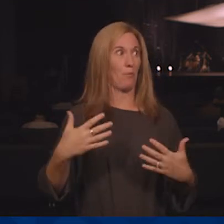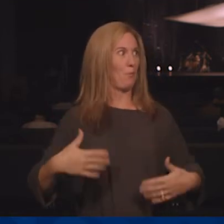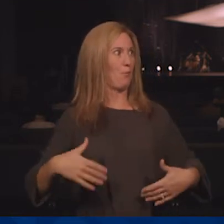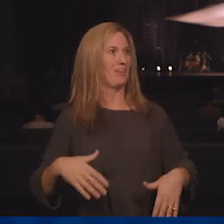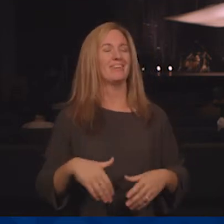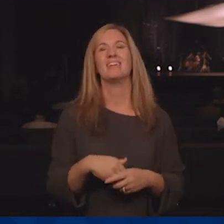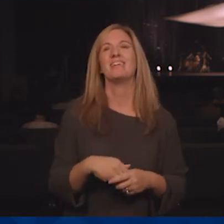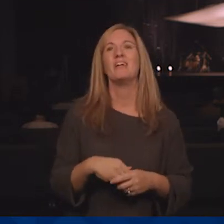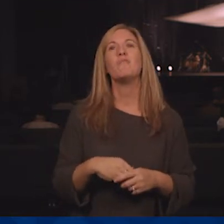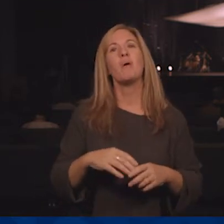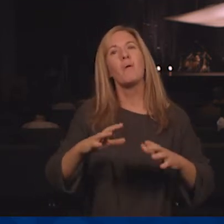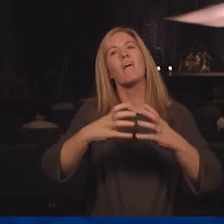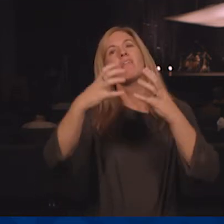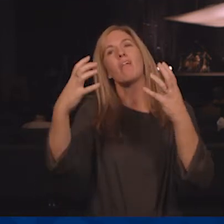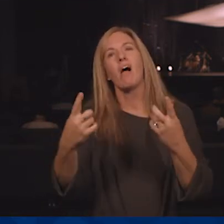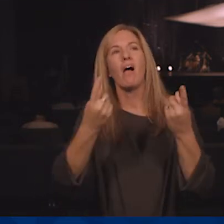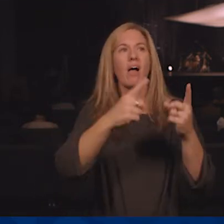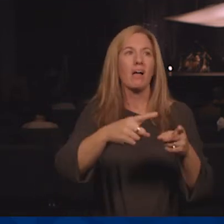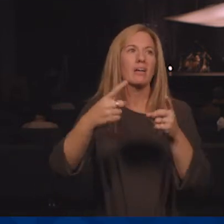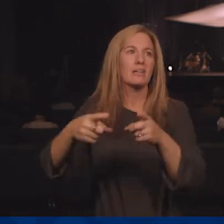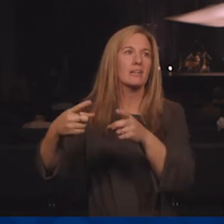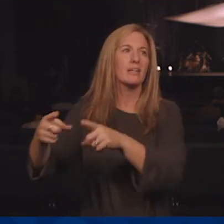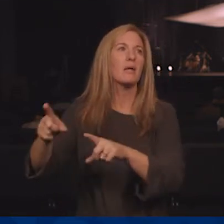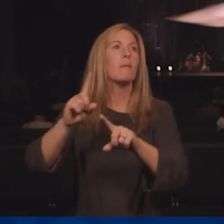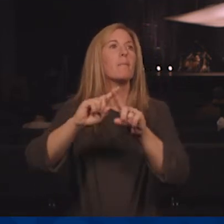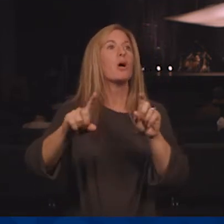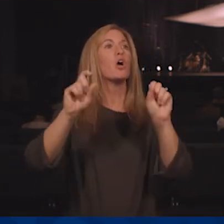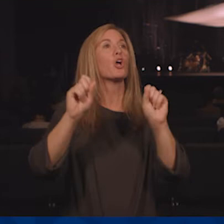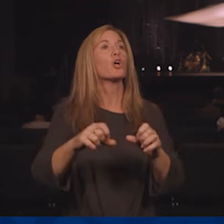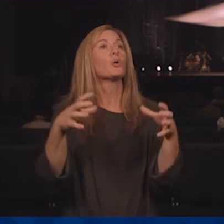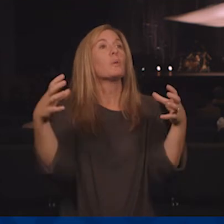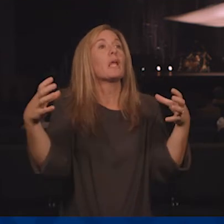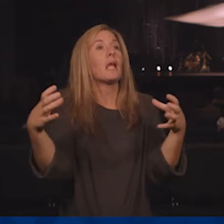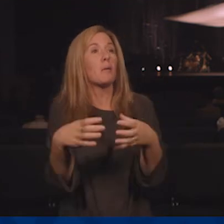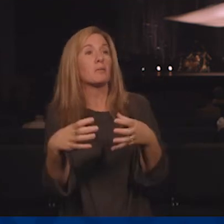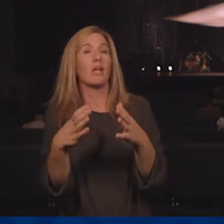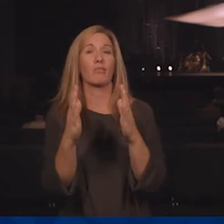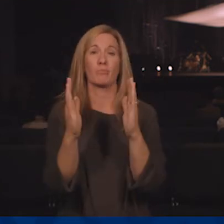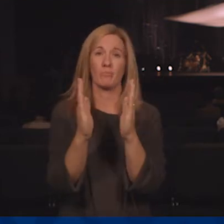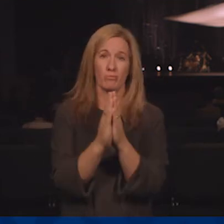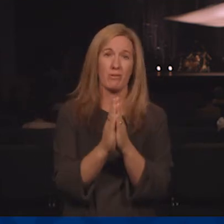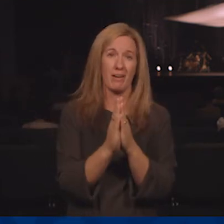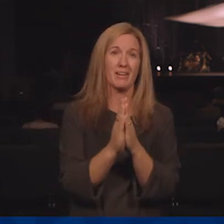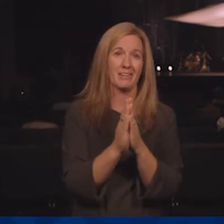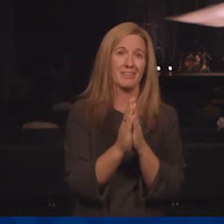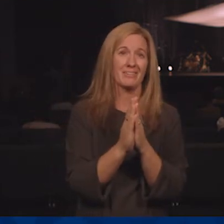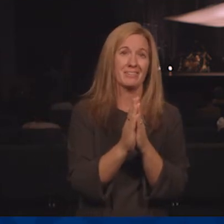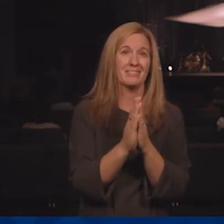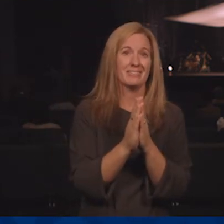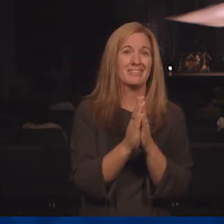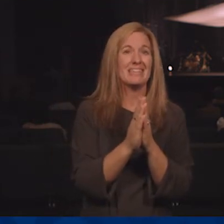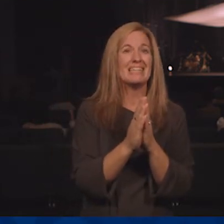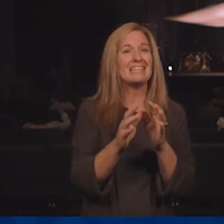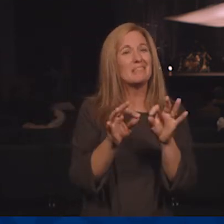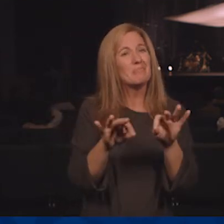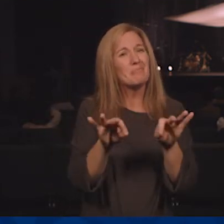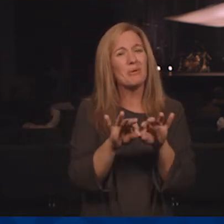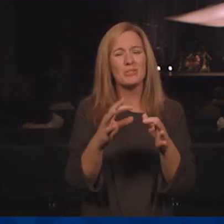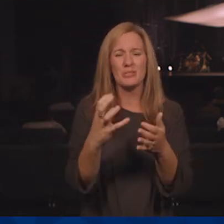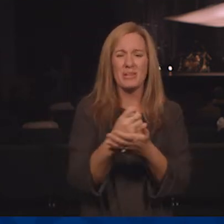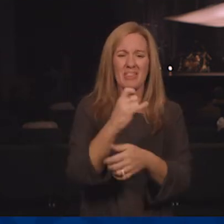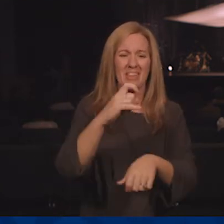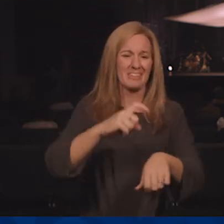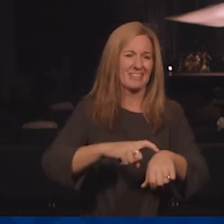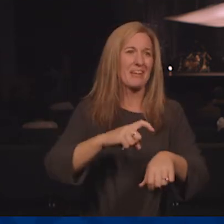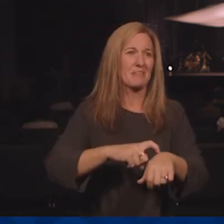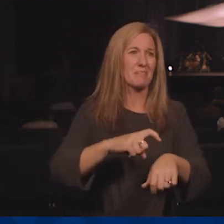on. But could we come together and pray? We need to come together and pray. The 7th